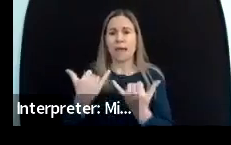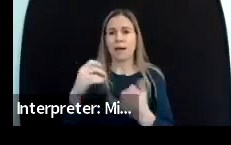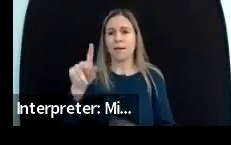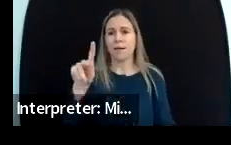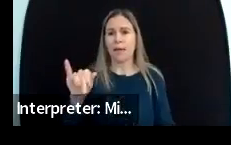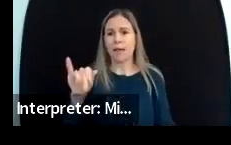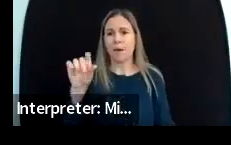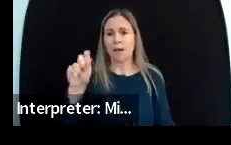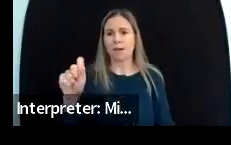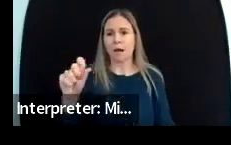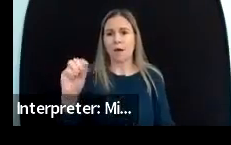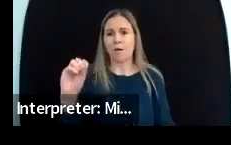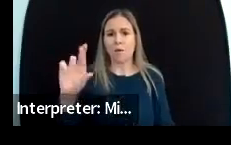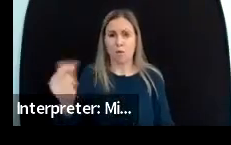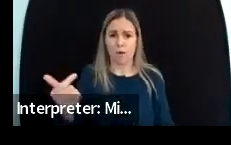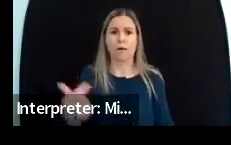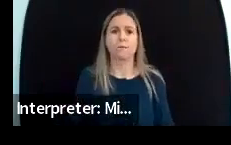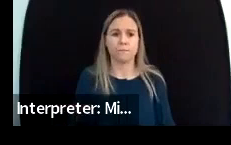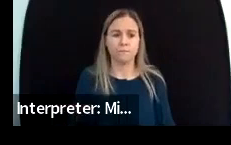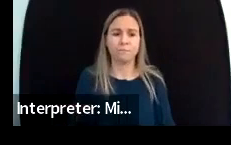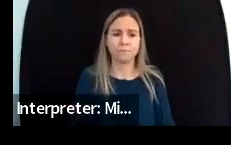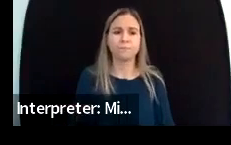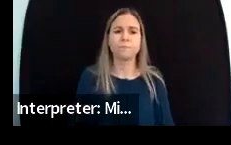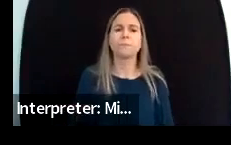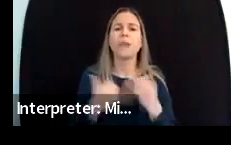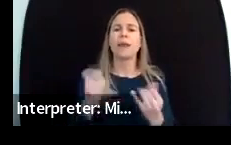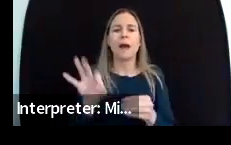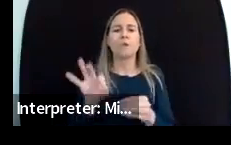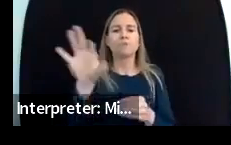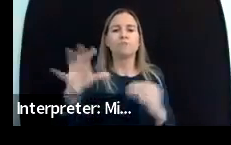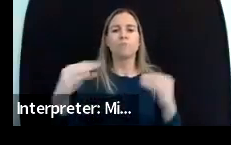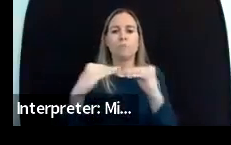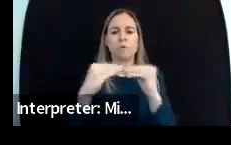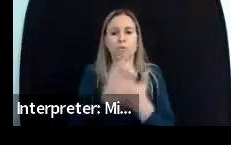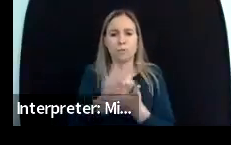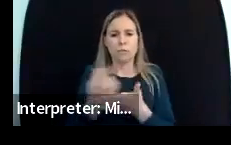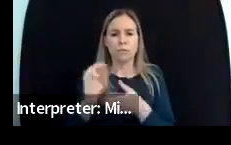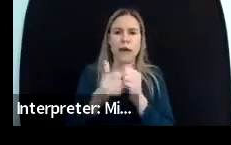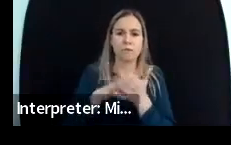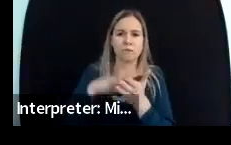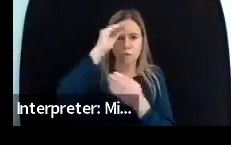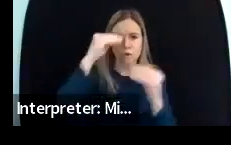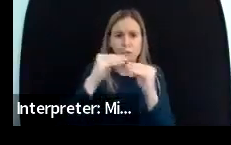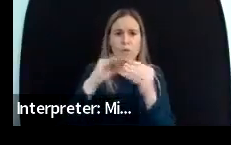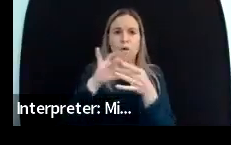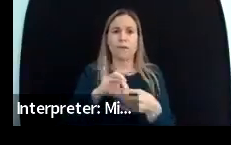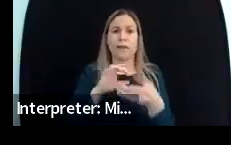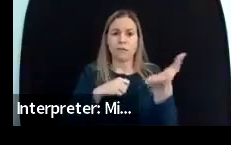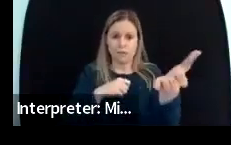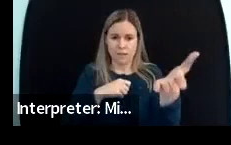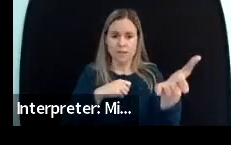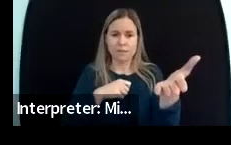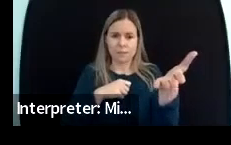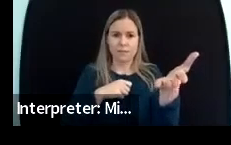And so lastly, we want to leave you with some additional resources for how you can learn more about health equity and social determinants